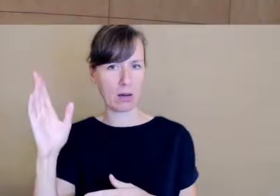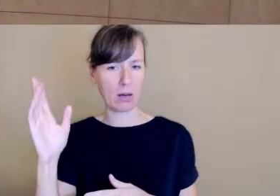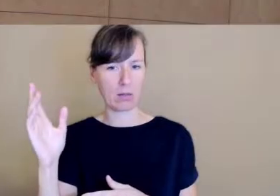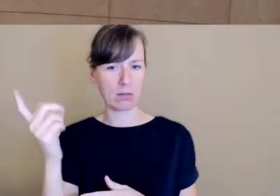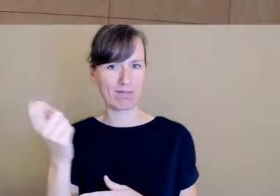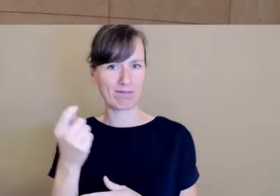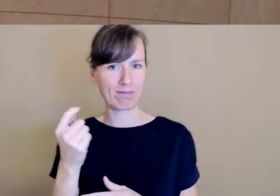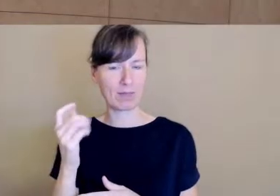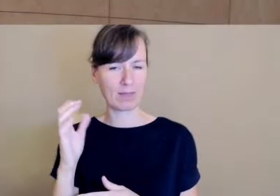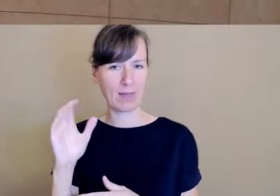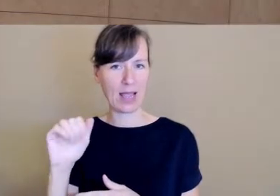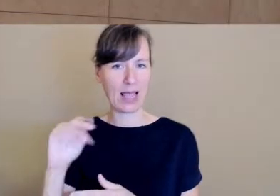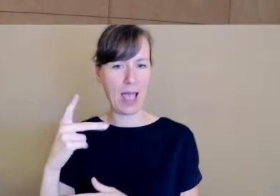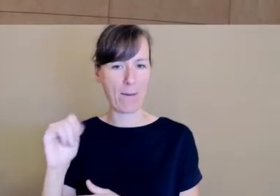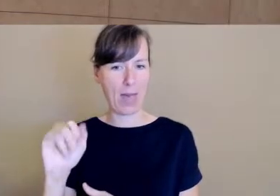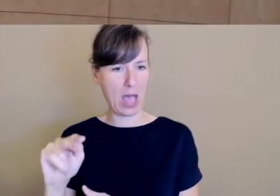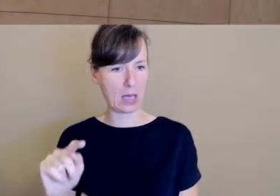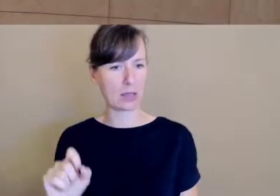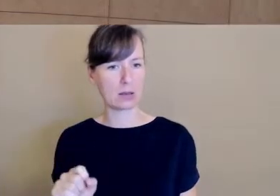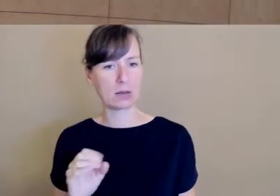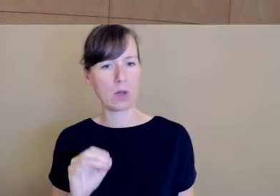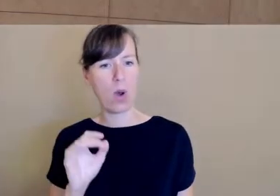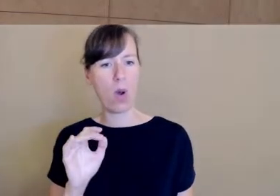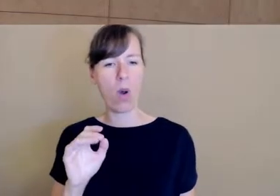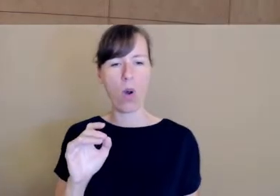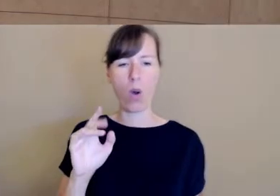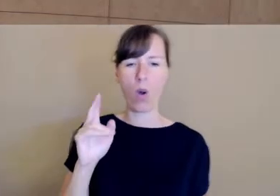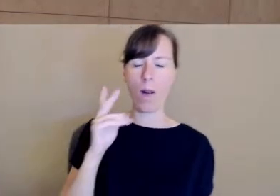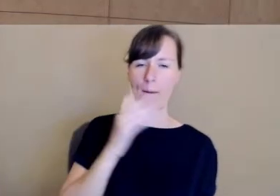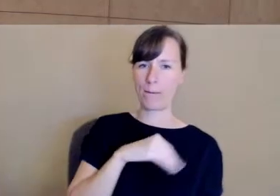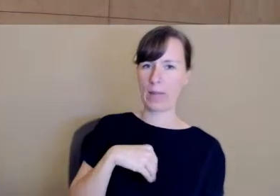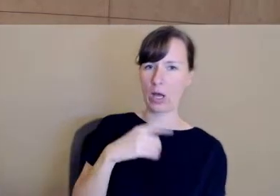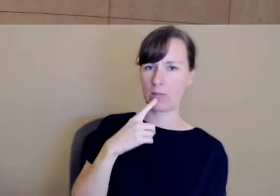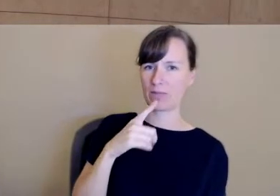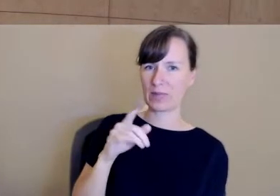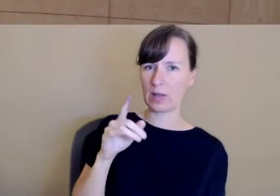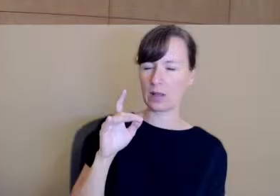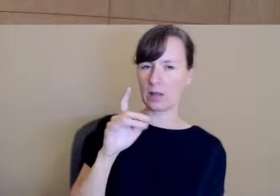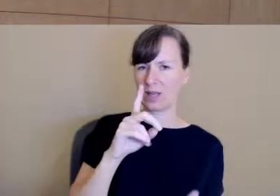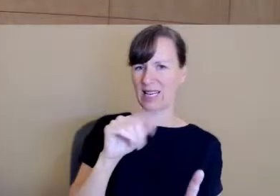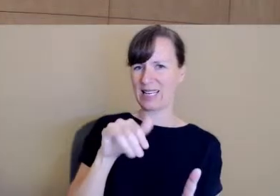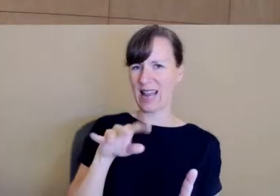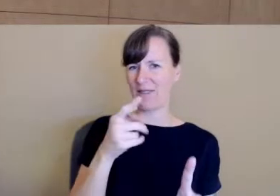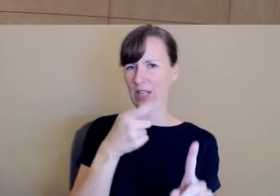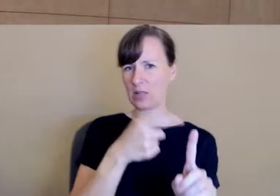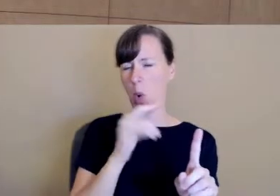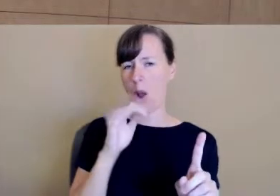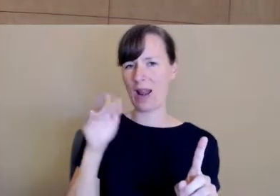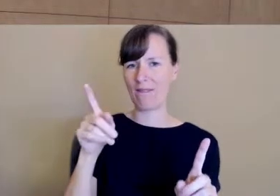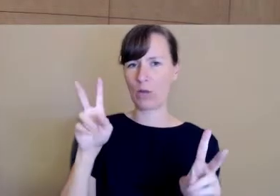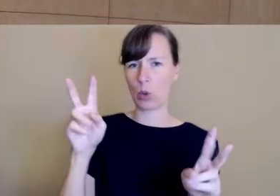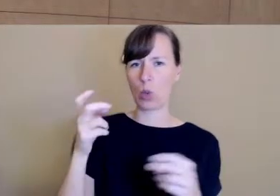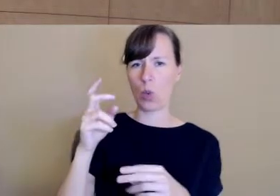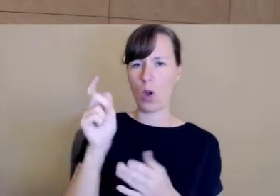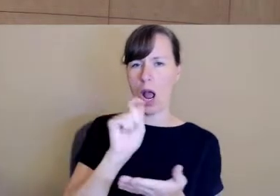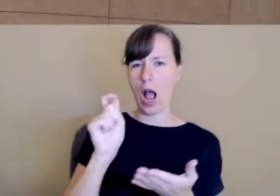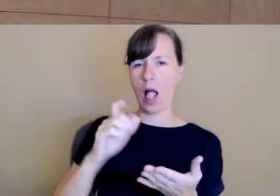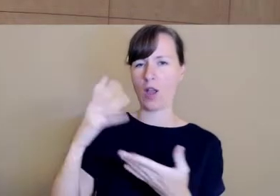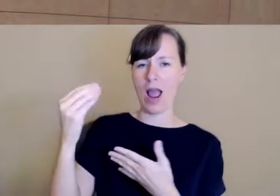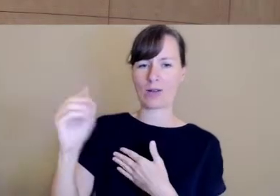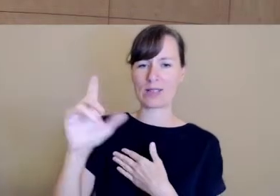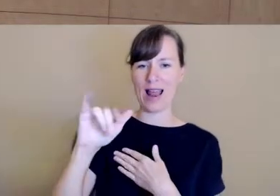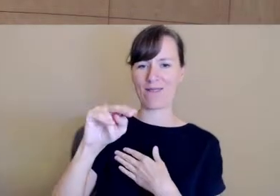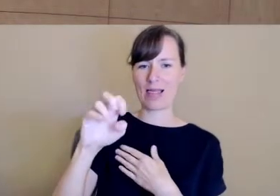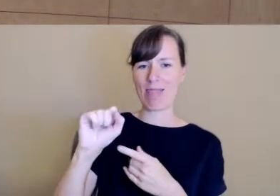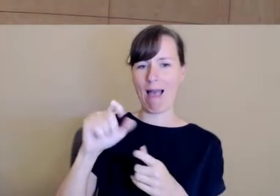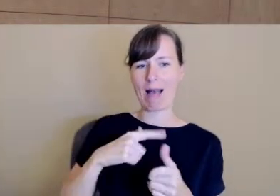you colored outside the lines, you would be opening yourself up to being sanctioned. Right. But it said that was removed. I think. That